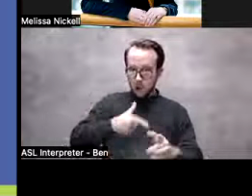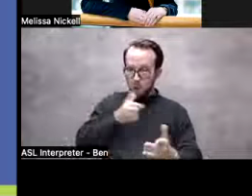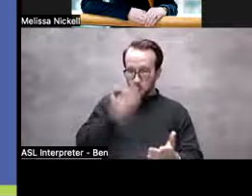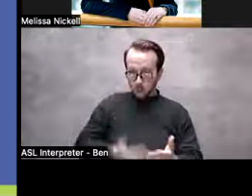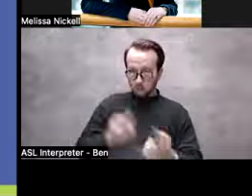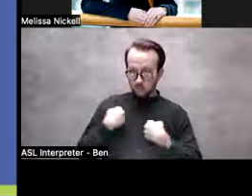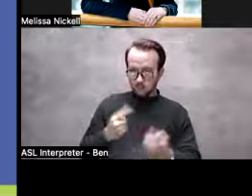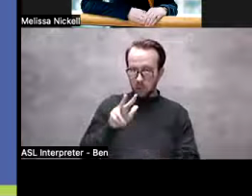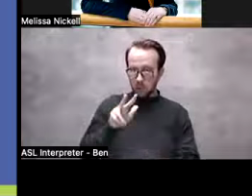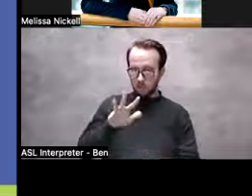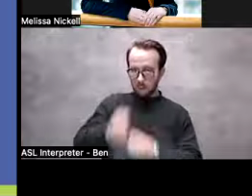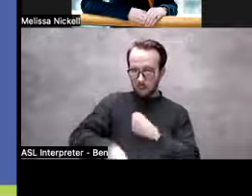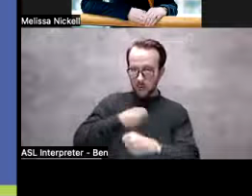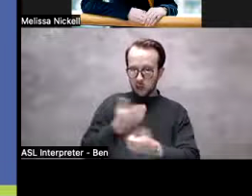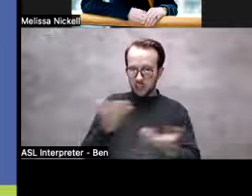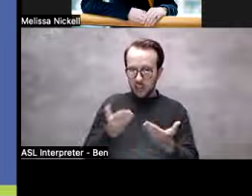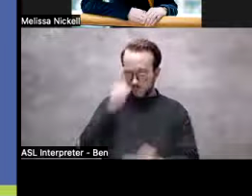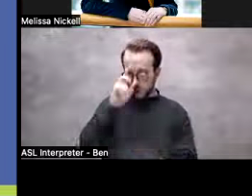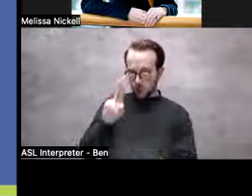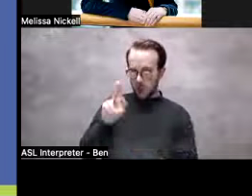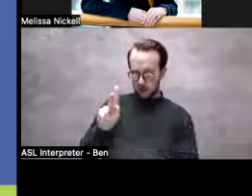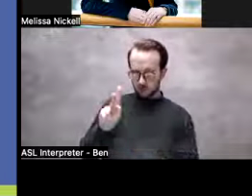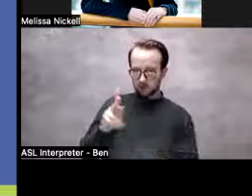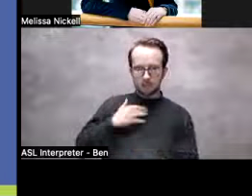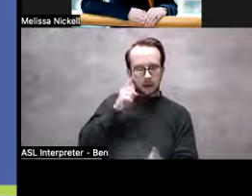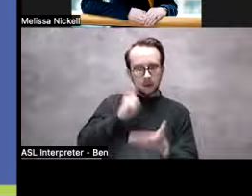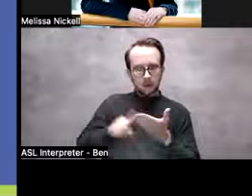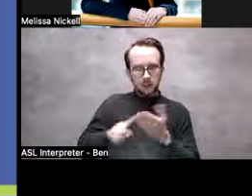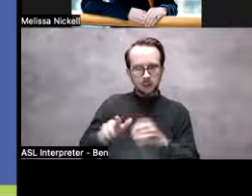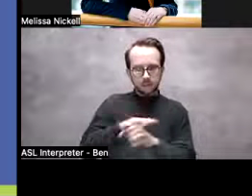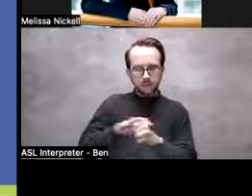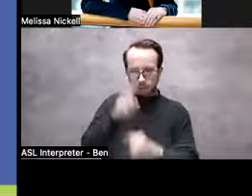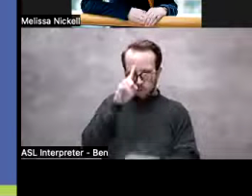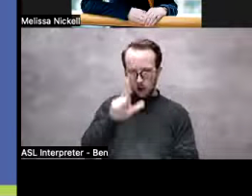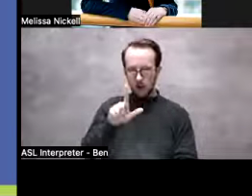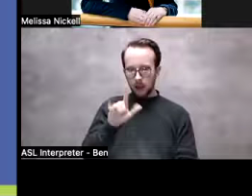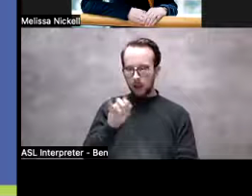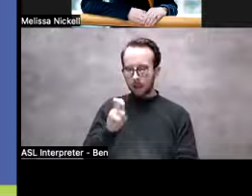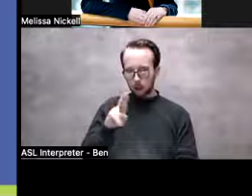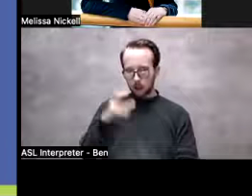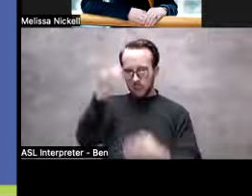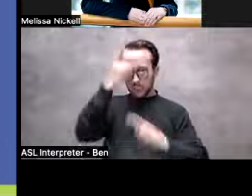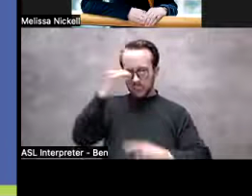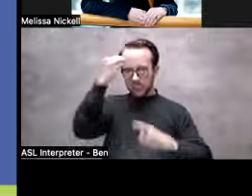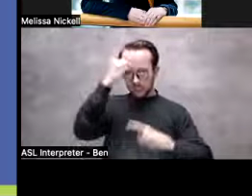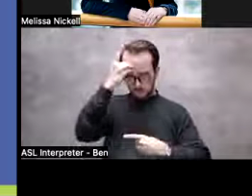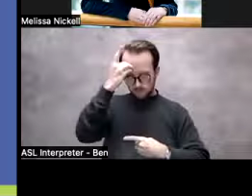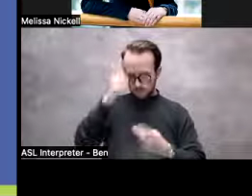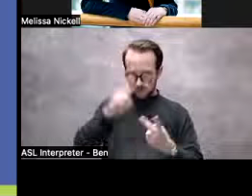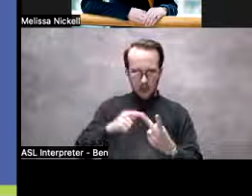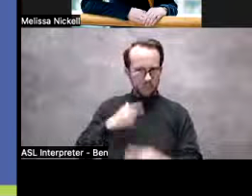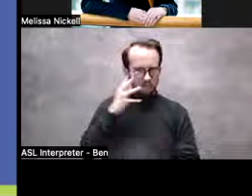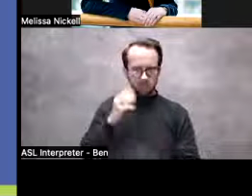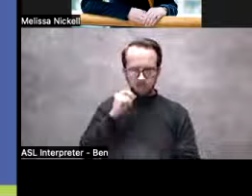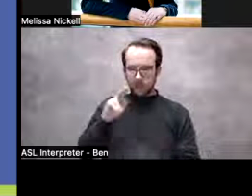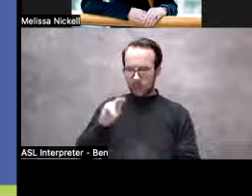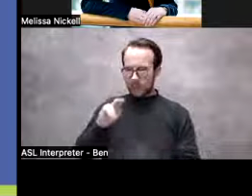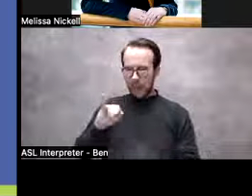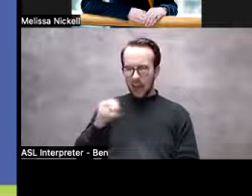35 years now. And my research is in the area of liver disease, and I've had NIH funding